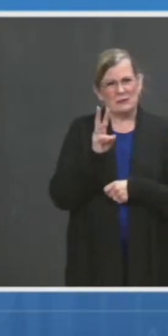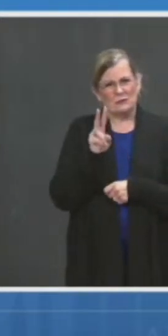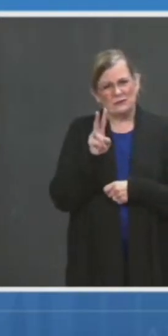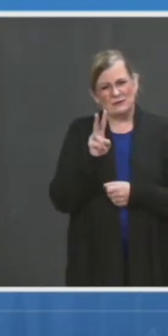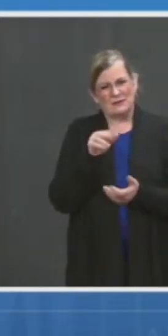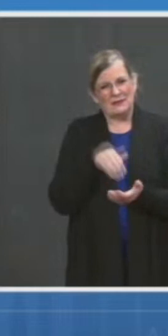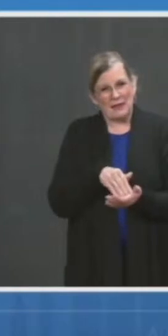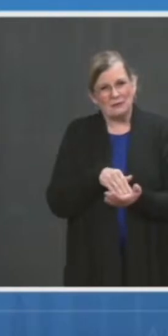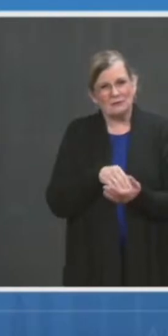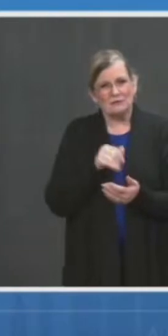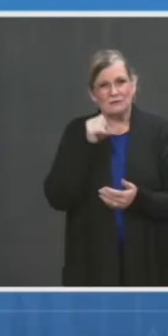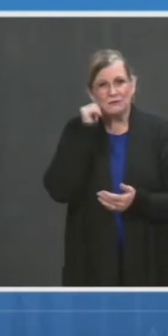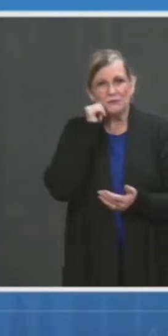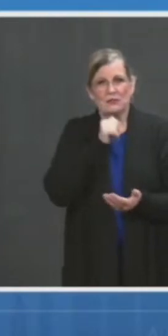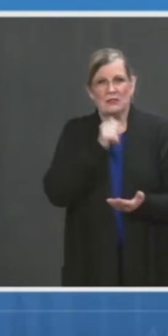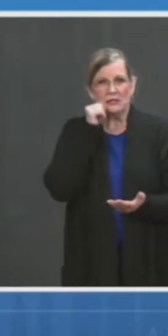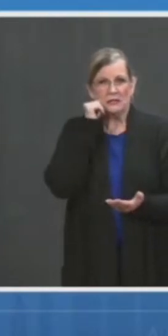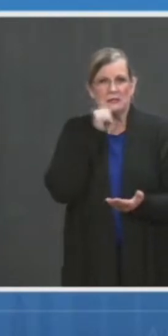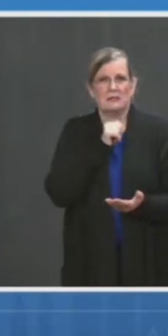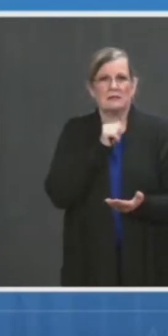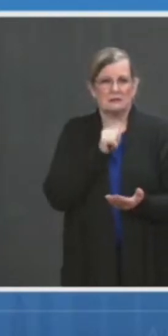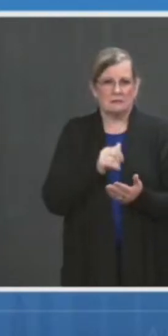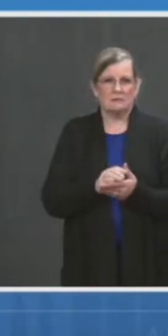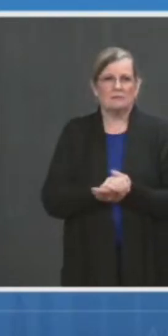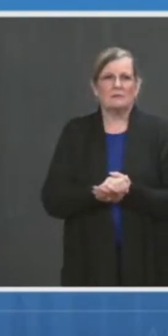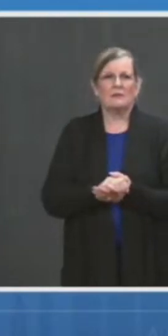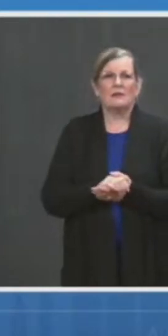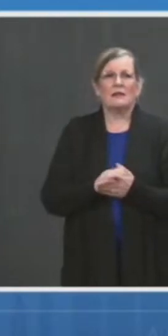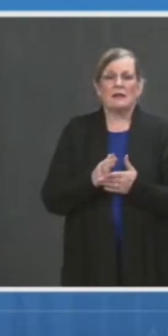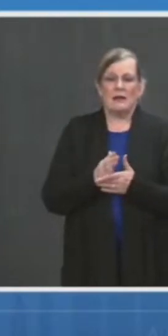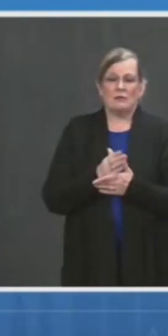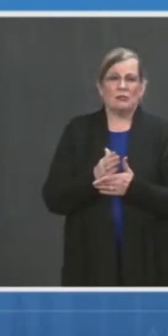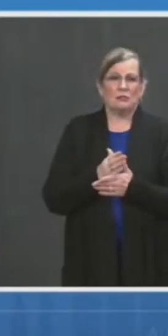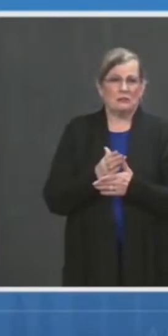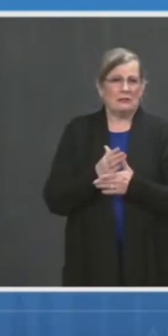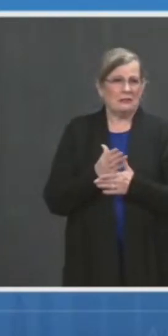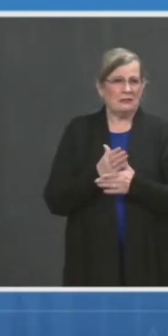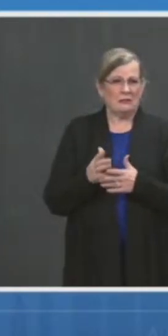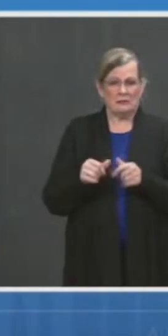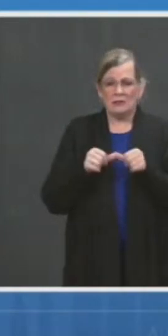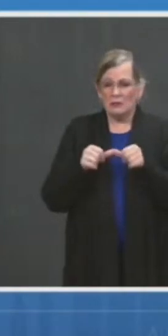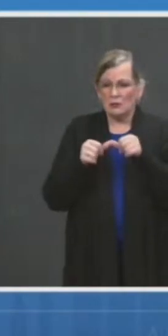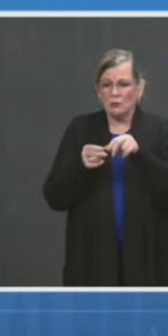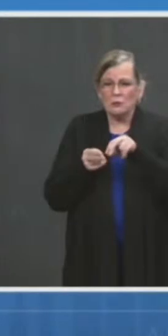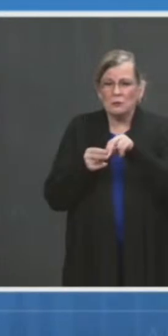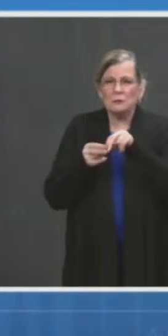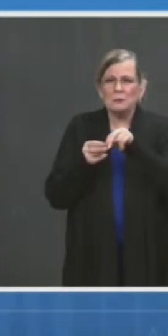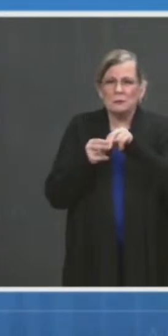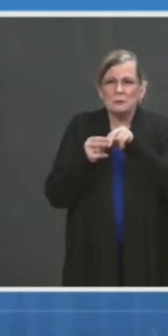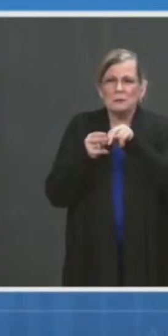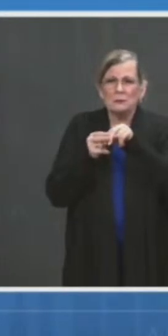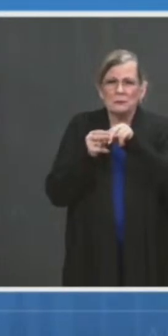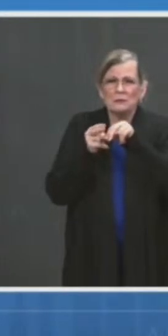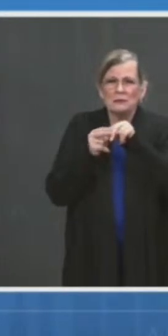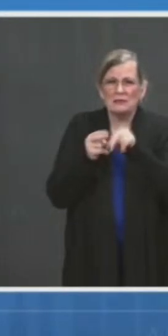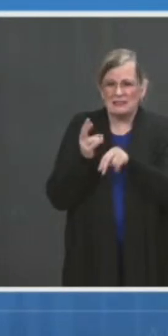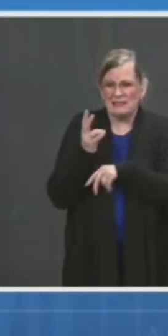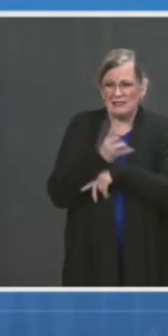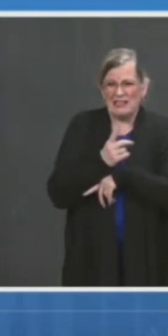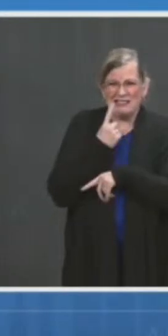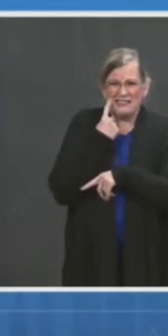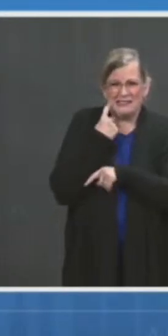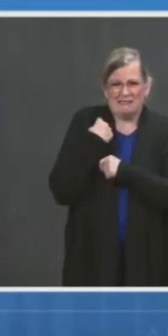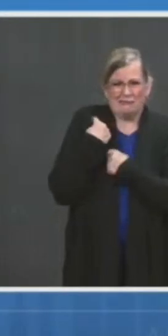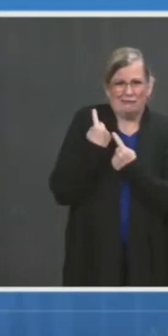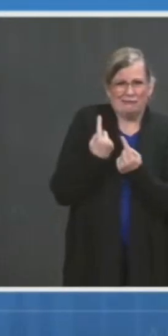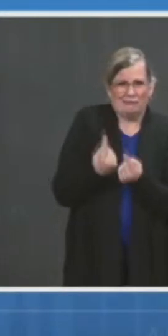day, a continued increase over the 7-day period. Similar to cases, new hospitalizations continue